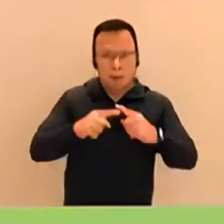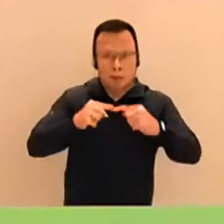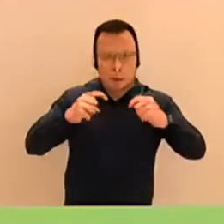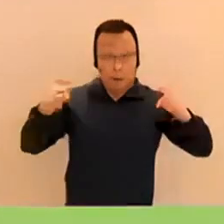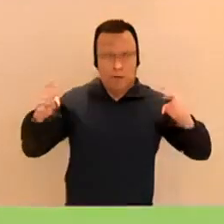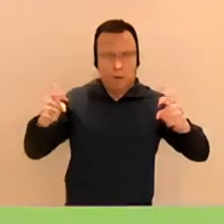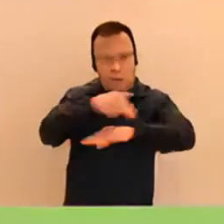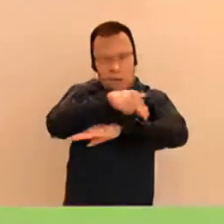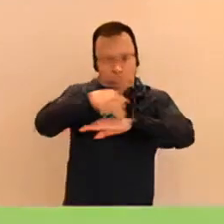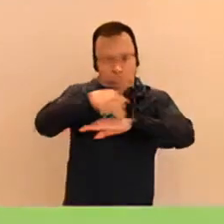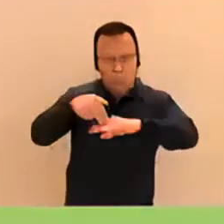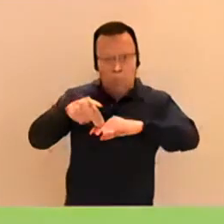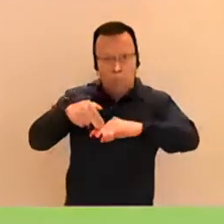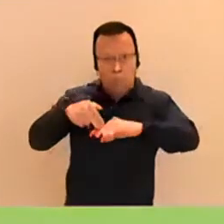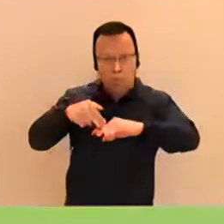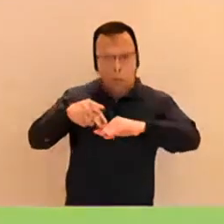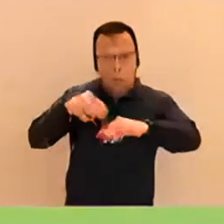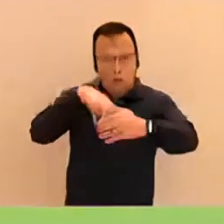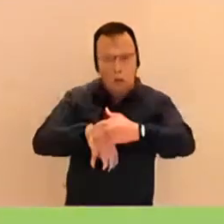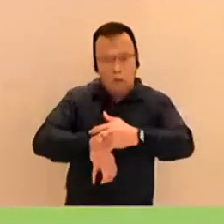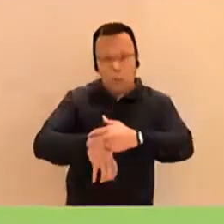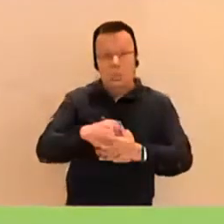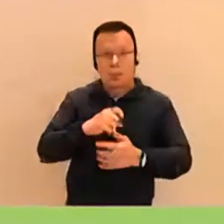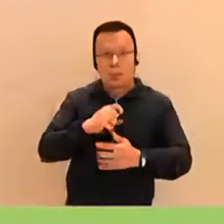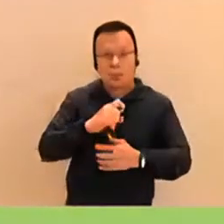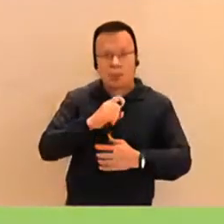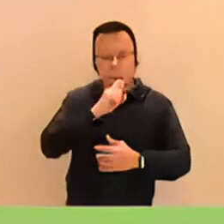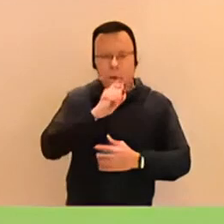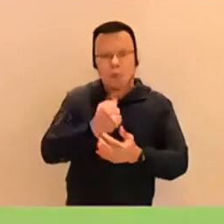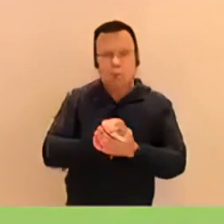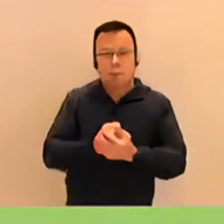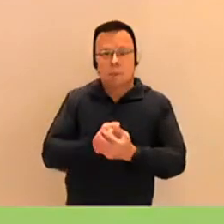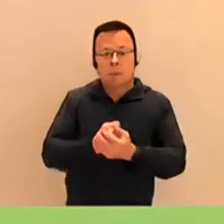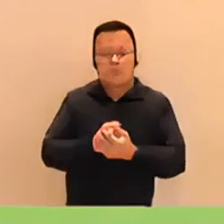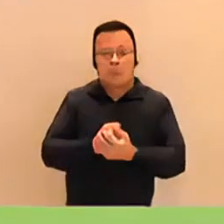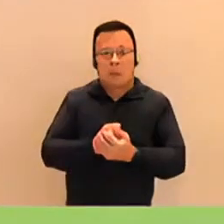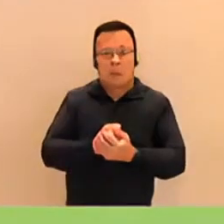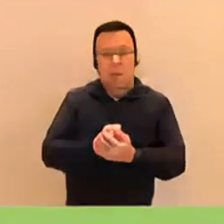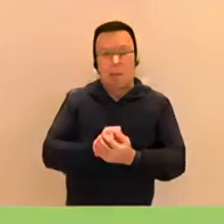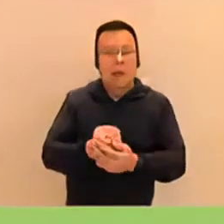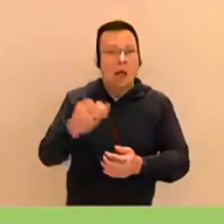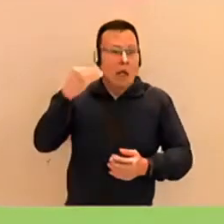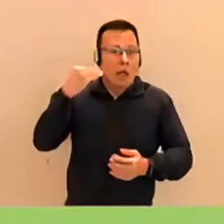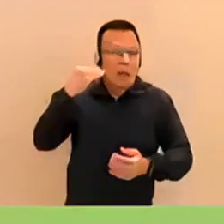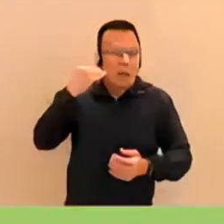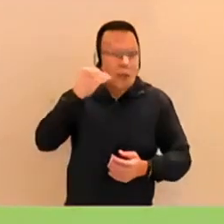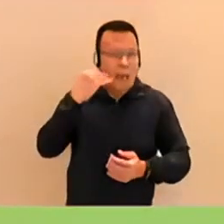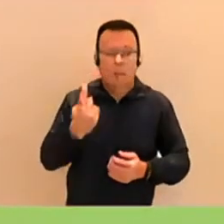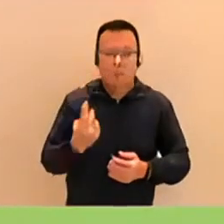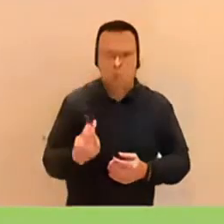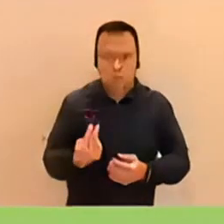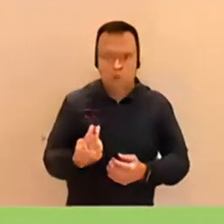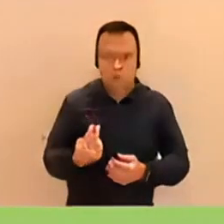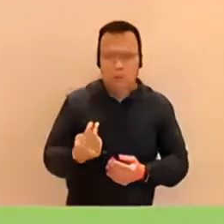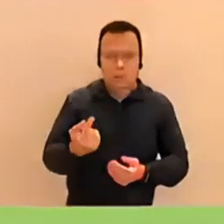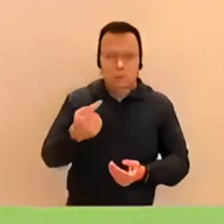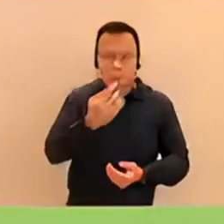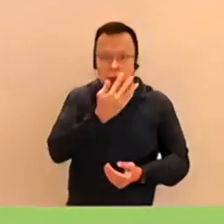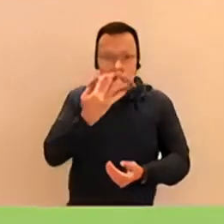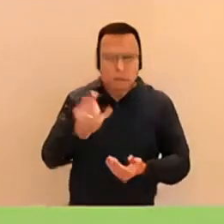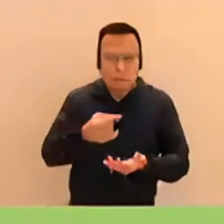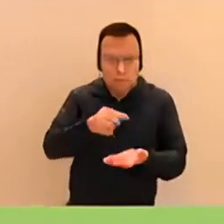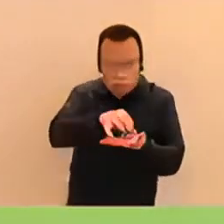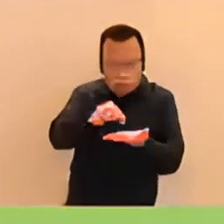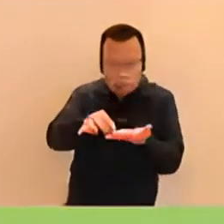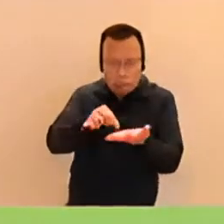the blue-green network concept for development of our communities. Now, for the Chau artificial islands,